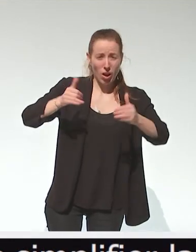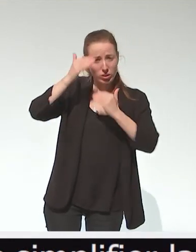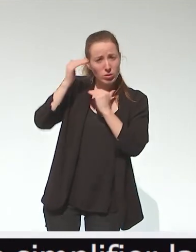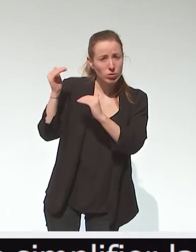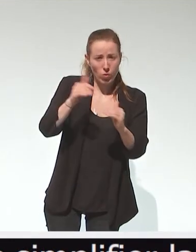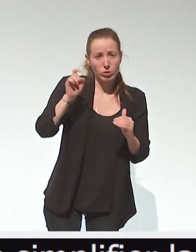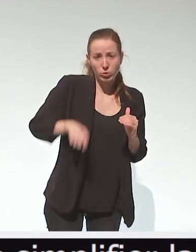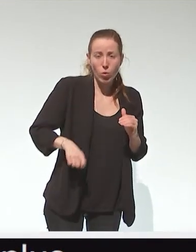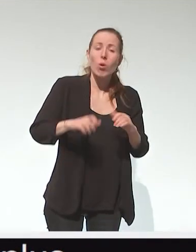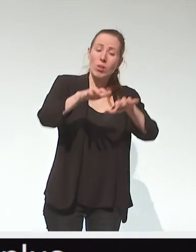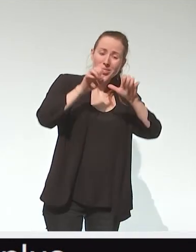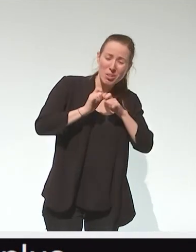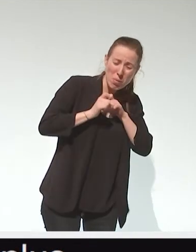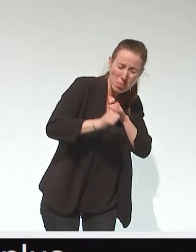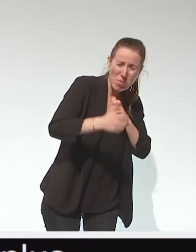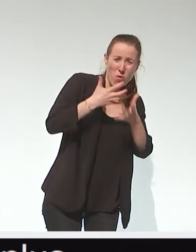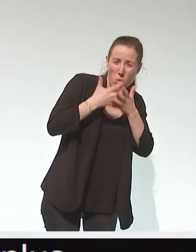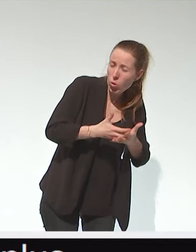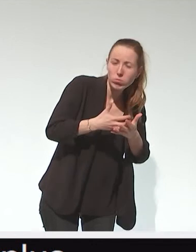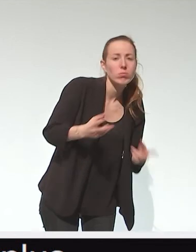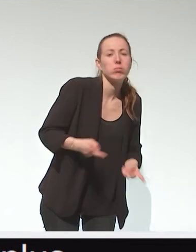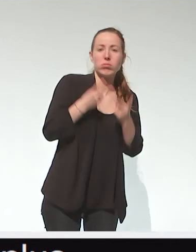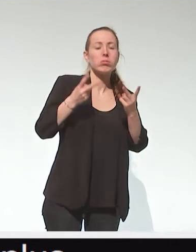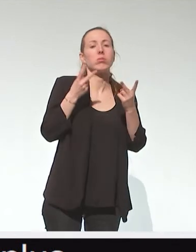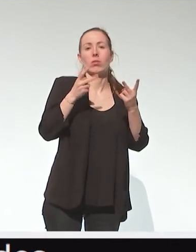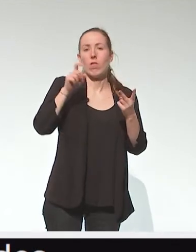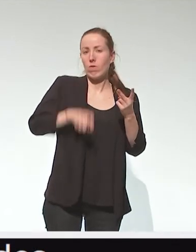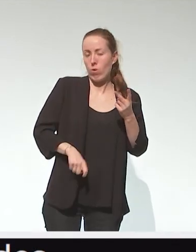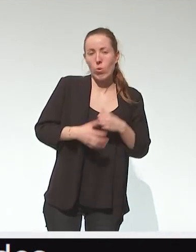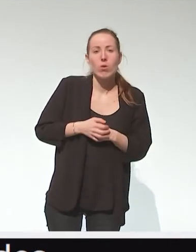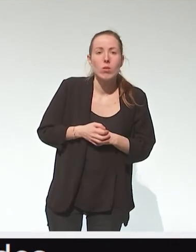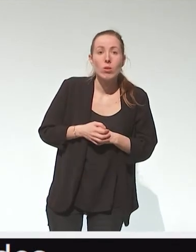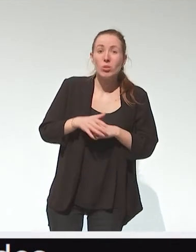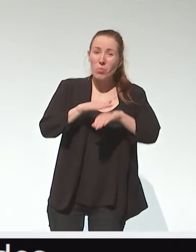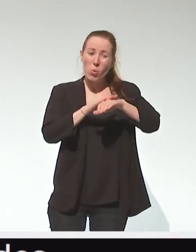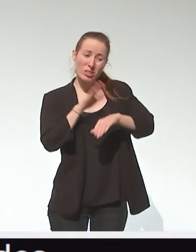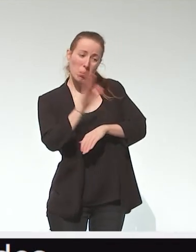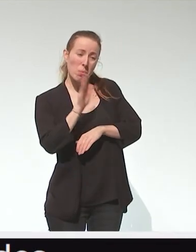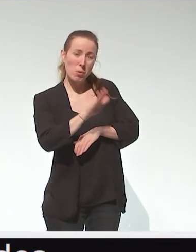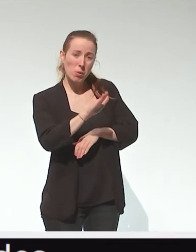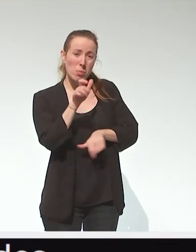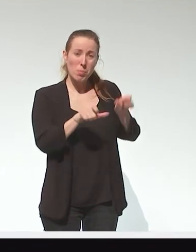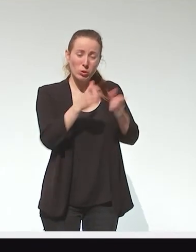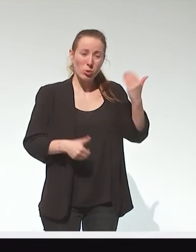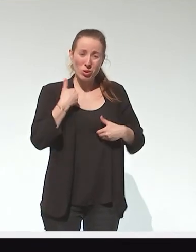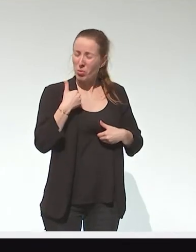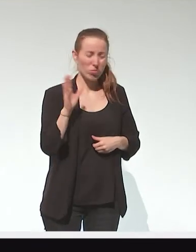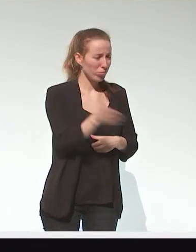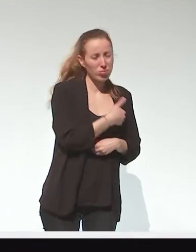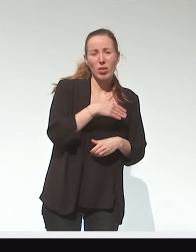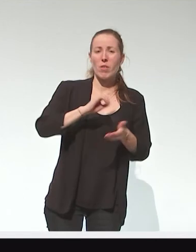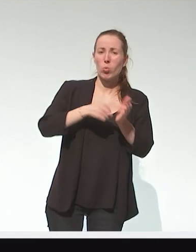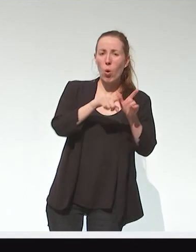sure they have access to compensation, streamline the red tape, automate the processes, no longer single